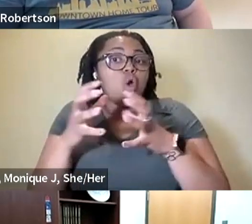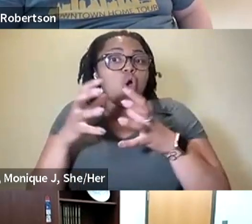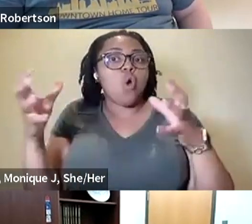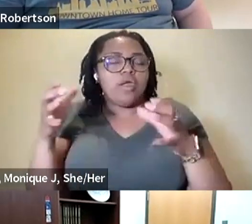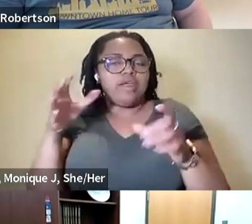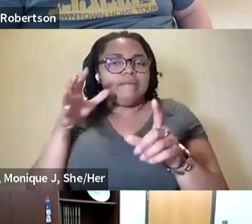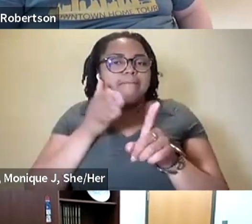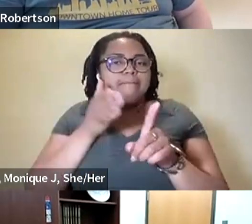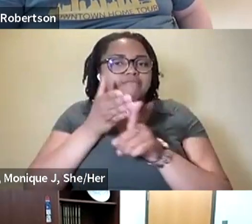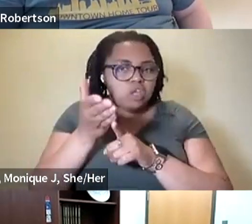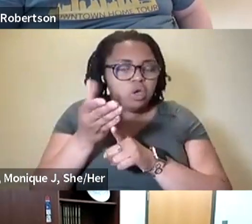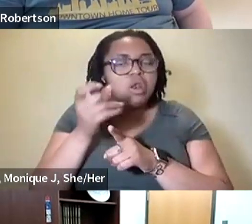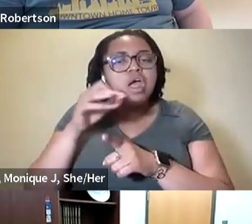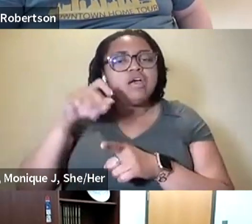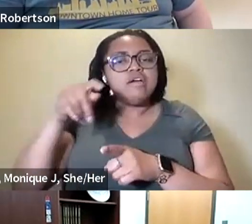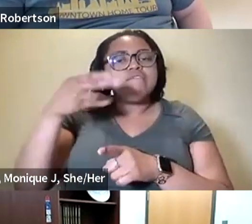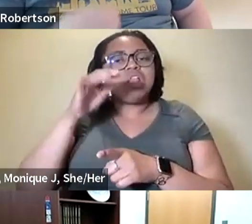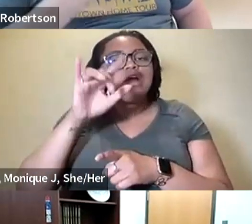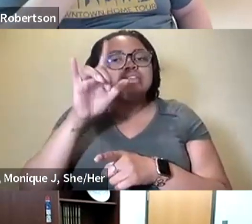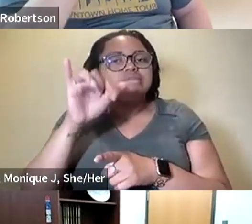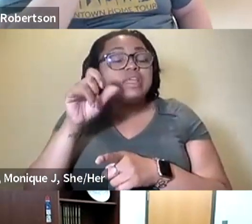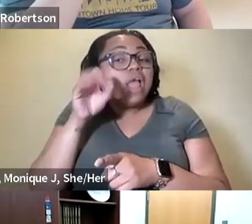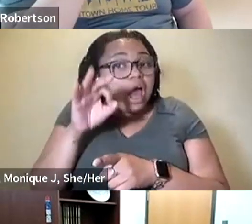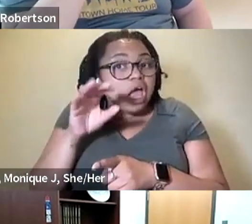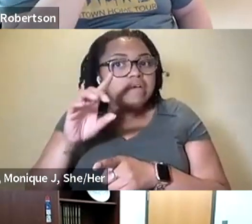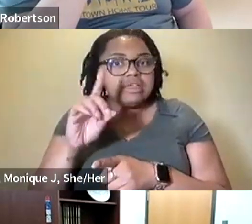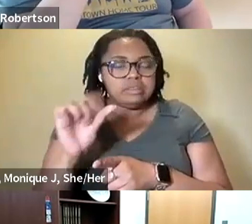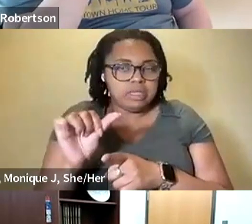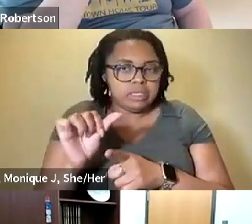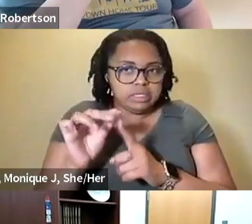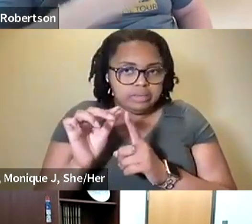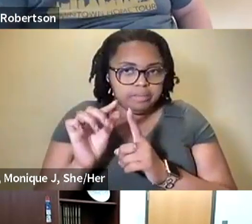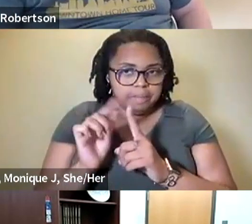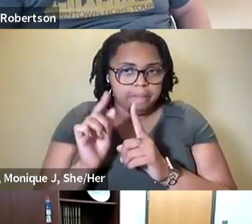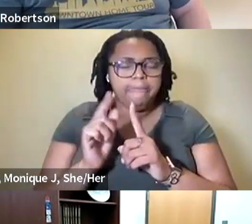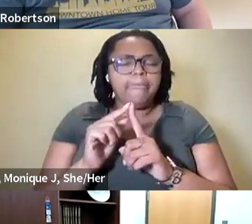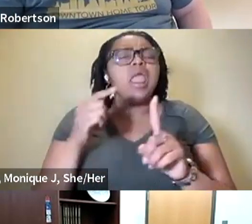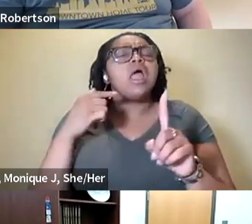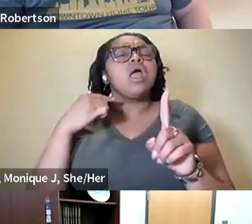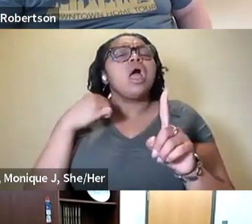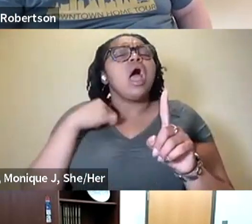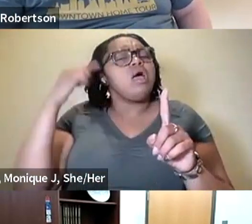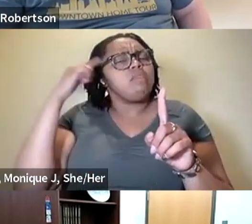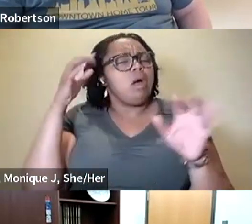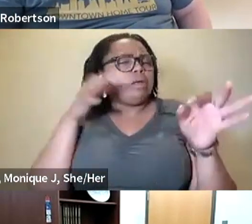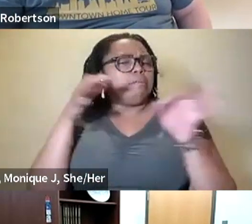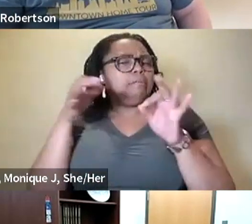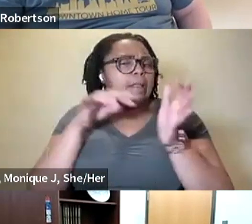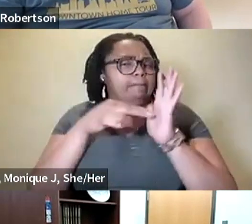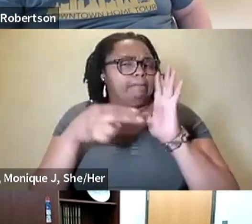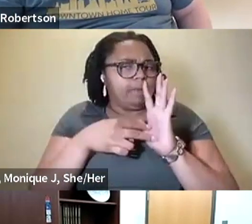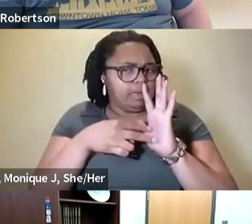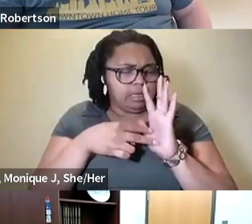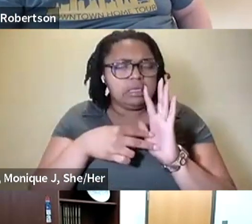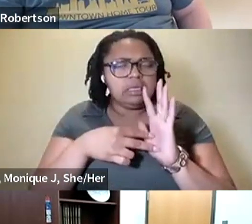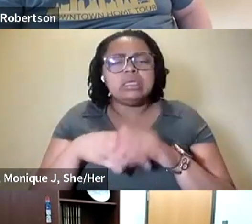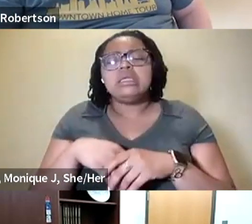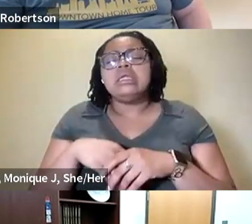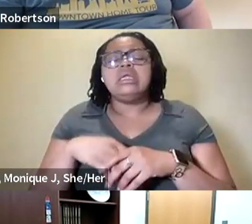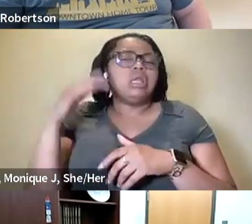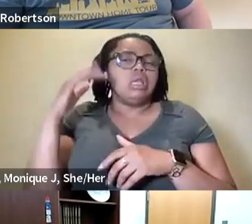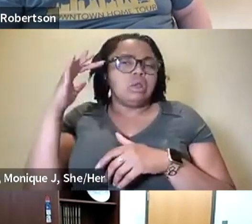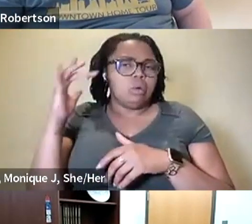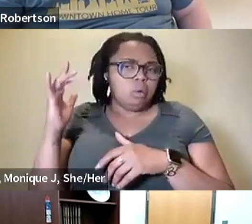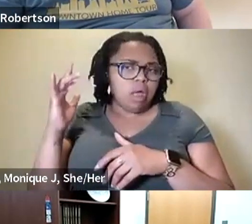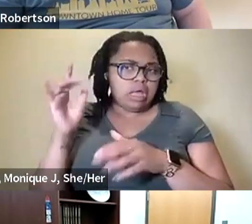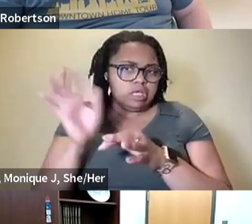of philosophy of disability. So I thought I'd tell you a bit about what that is and why